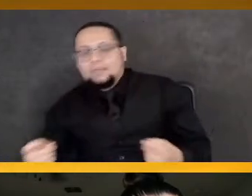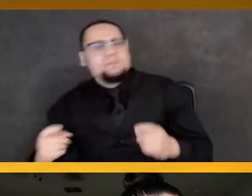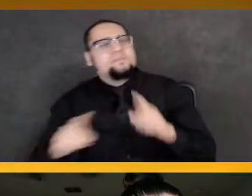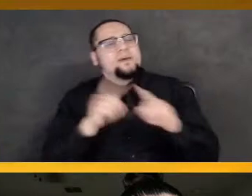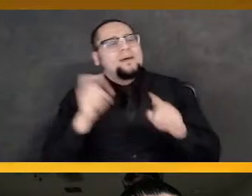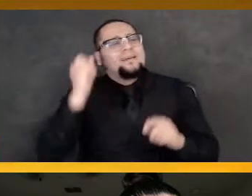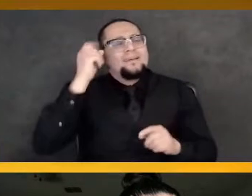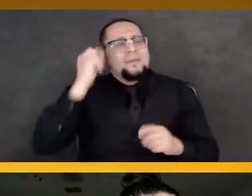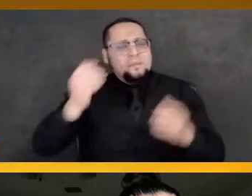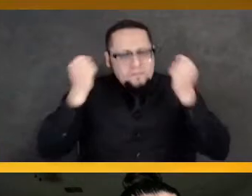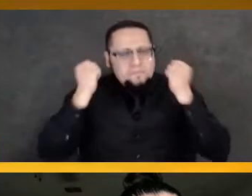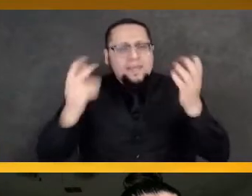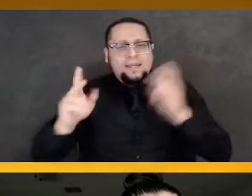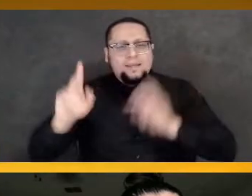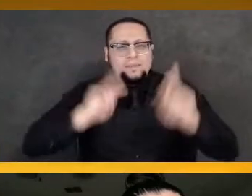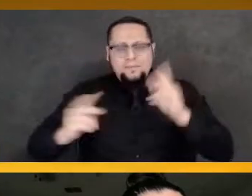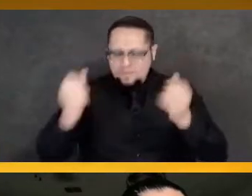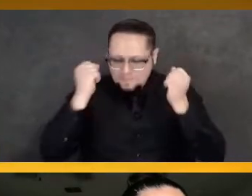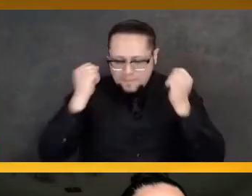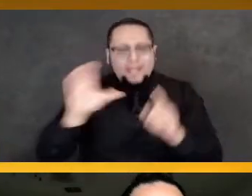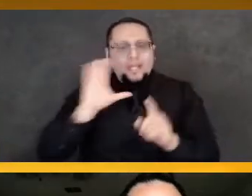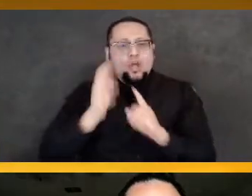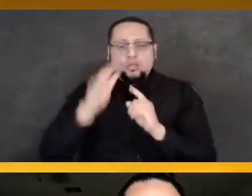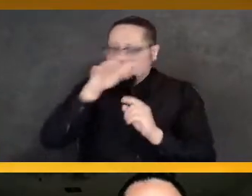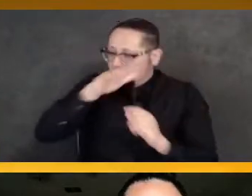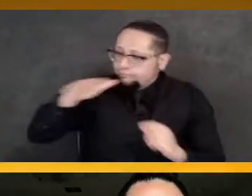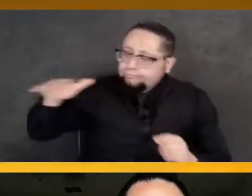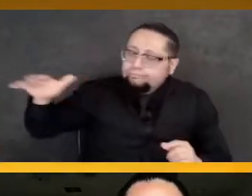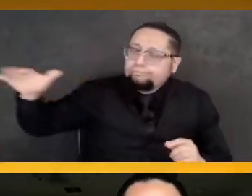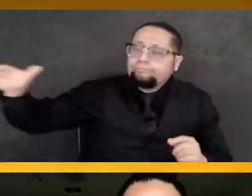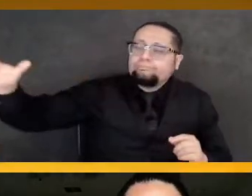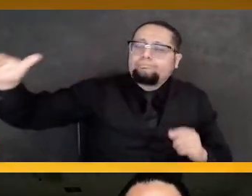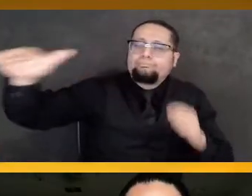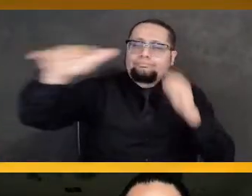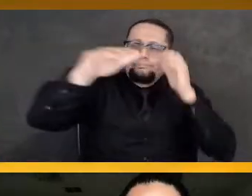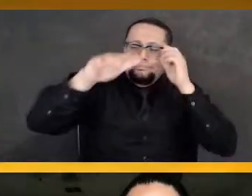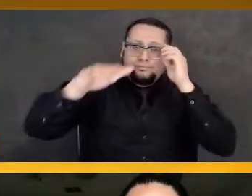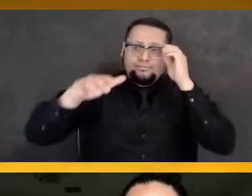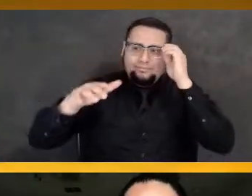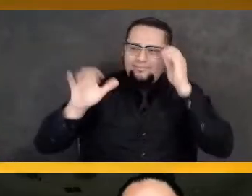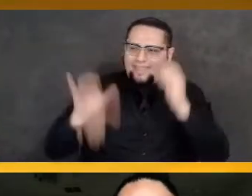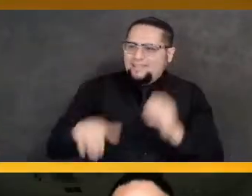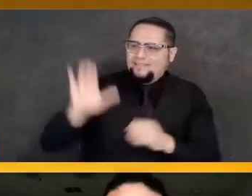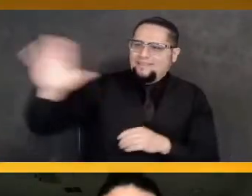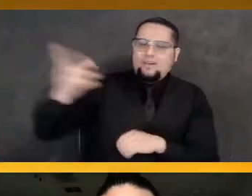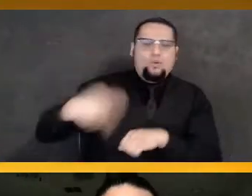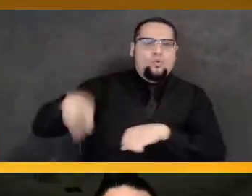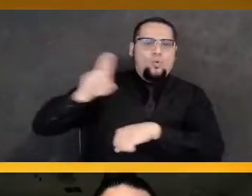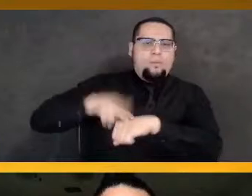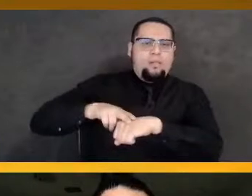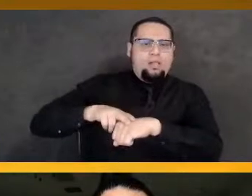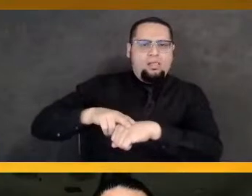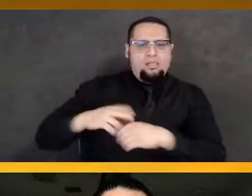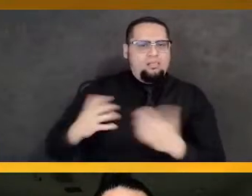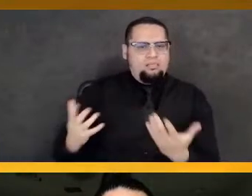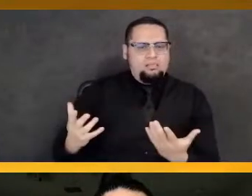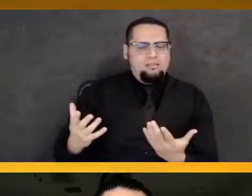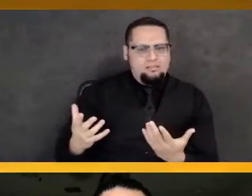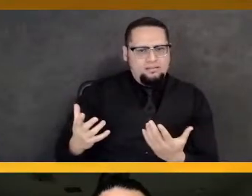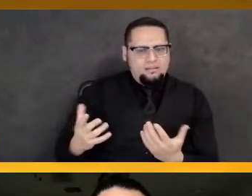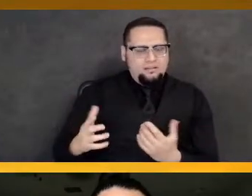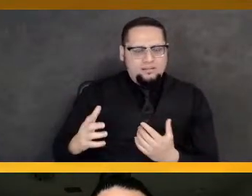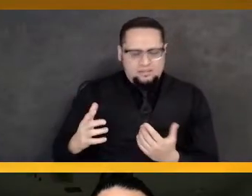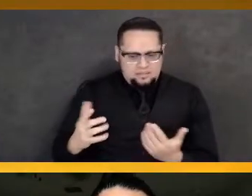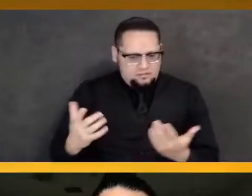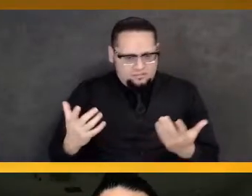nations, so many cultures in the Americas, it was just normal. It was just normal to